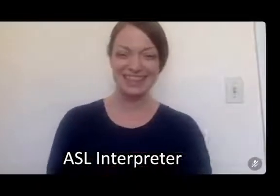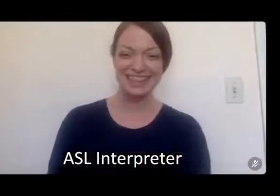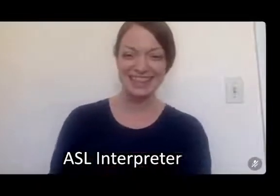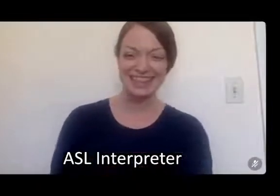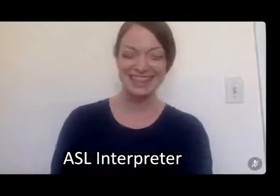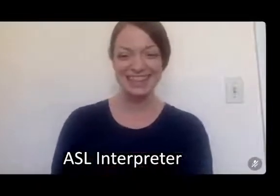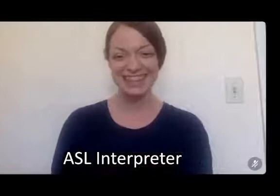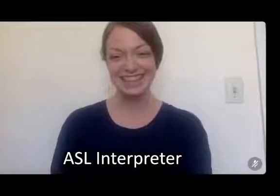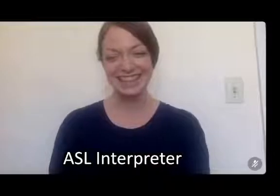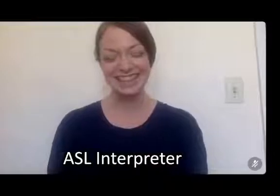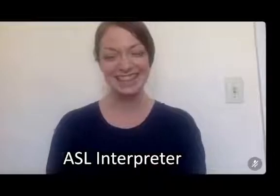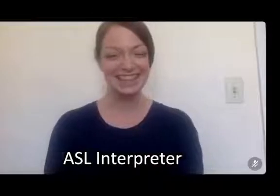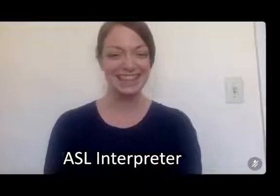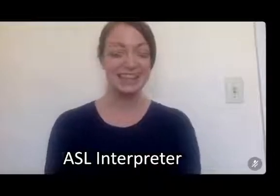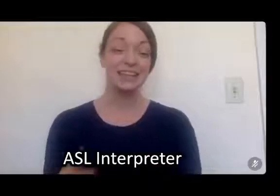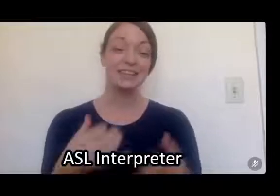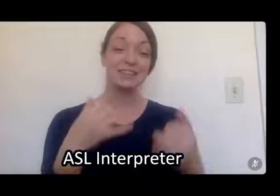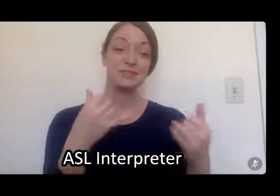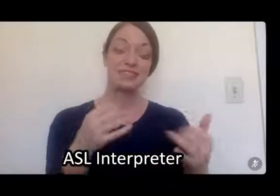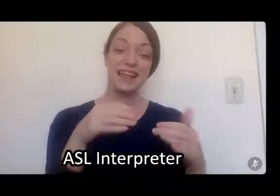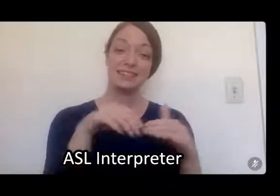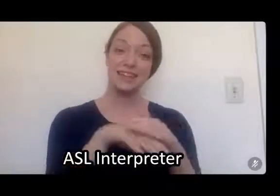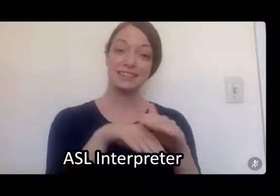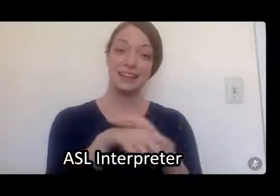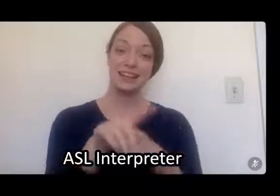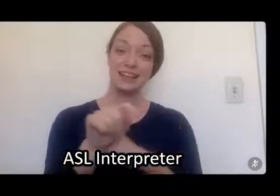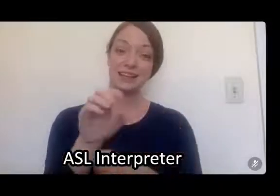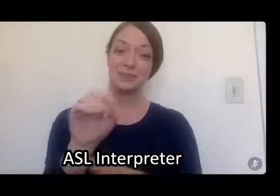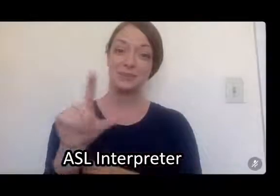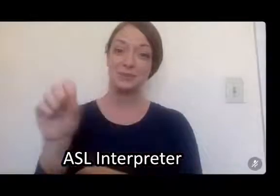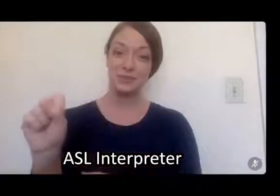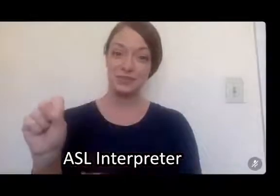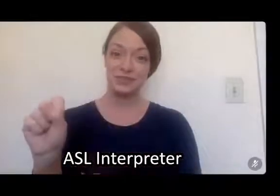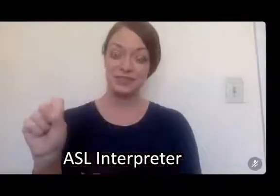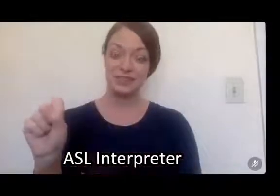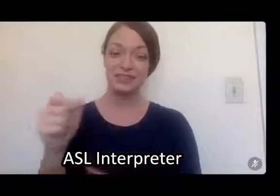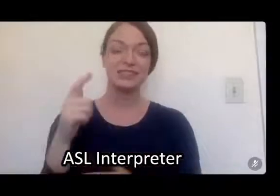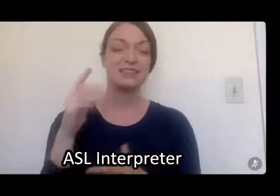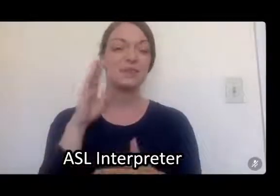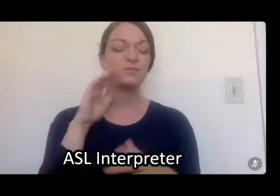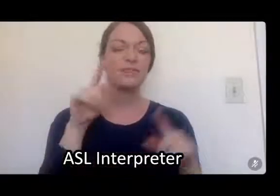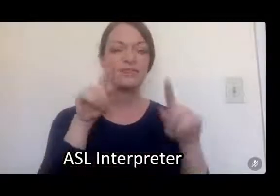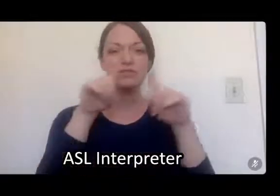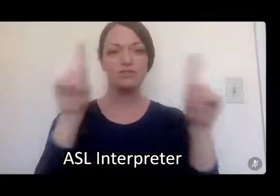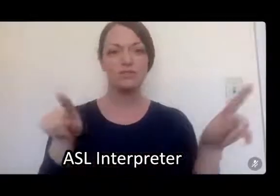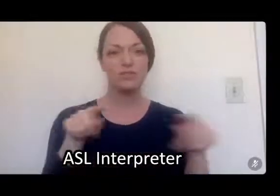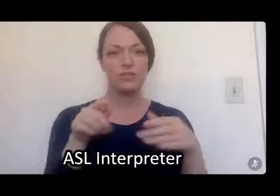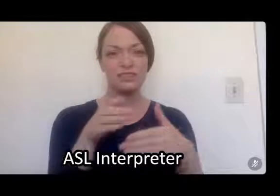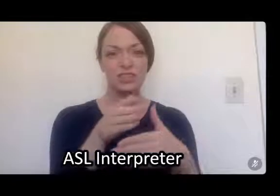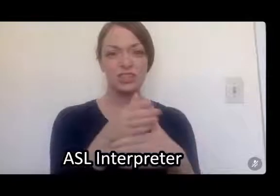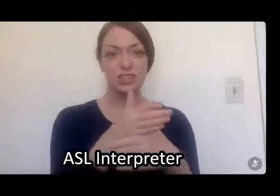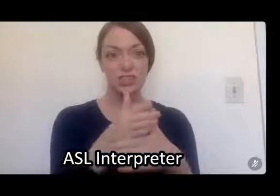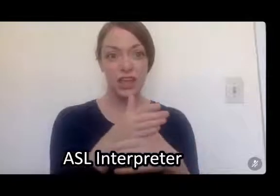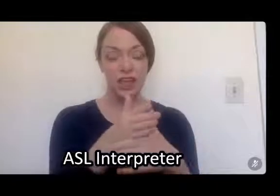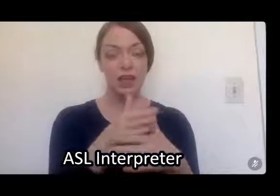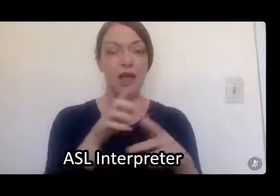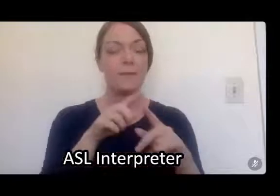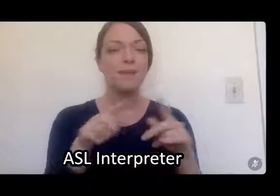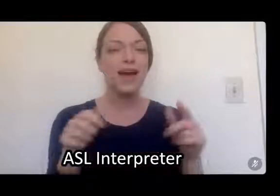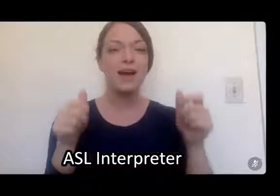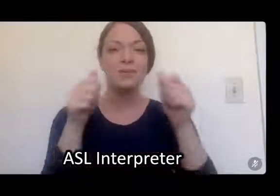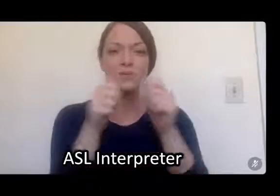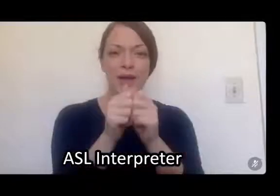covering accessible tools. We're going to share our screen today, but unfortunately with